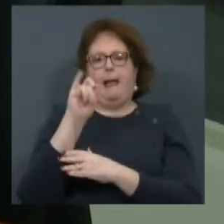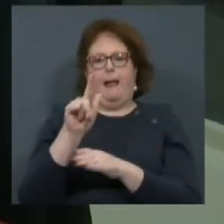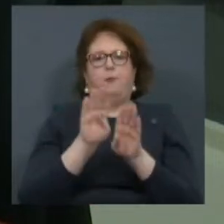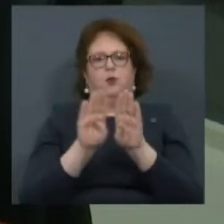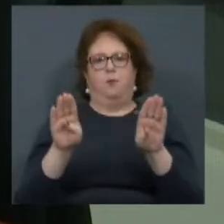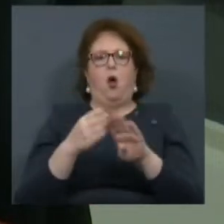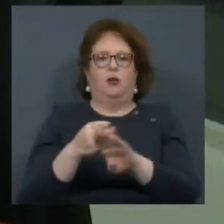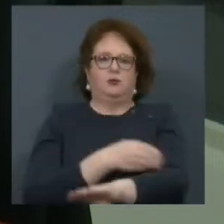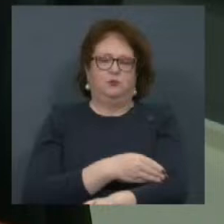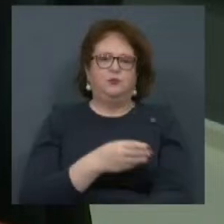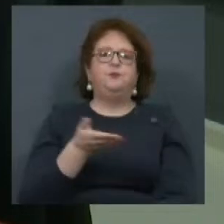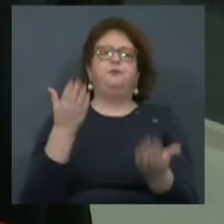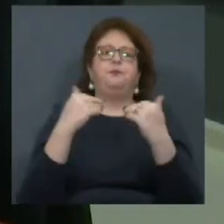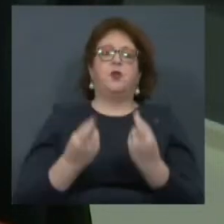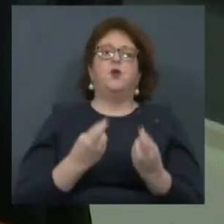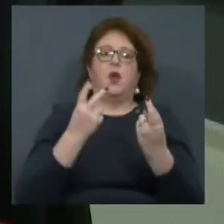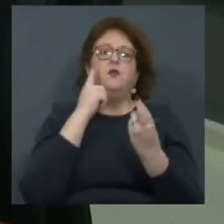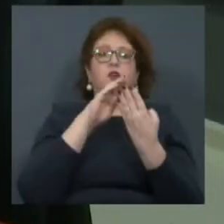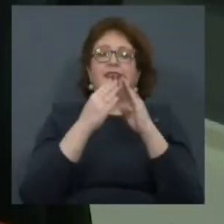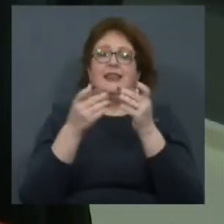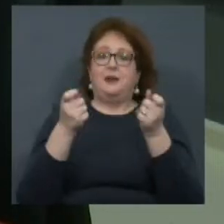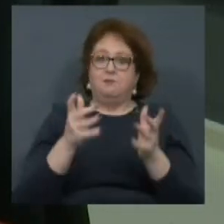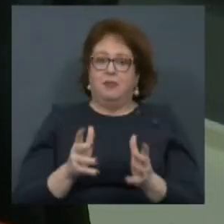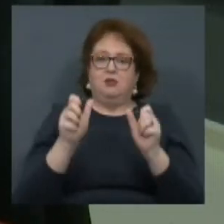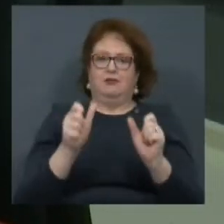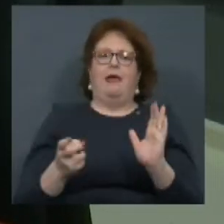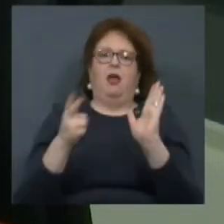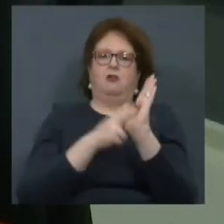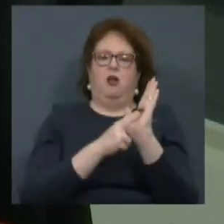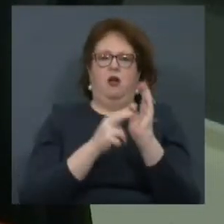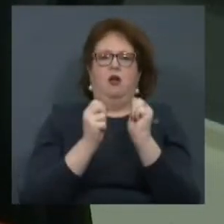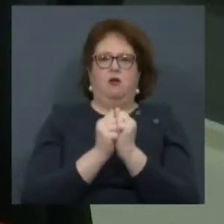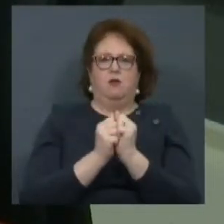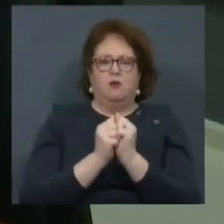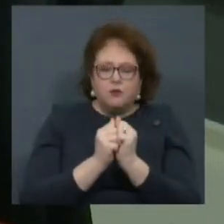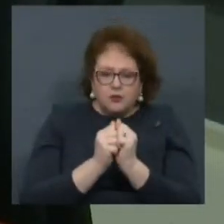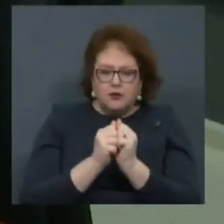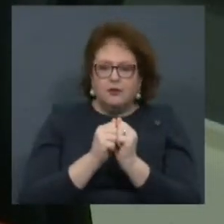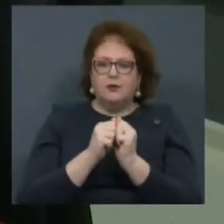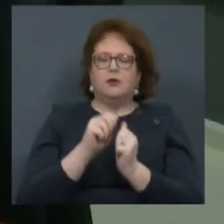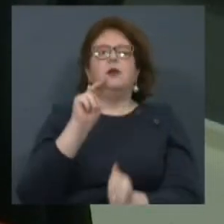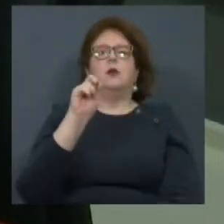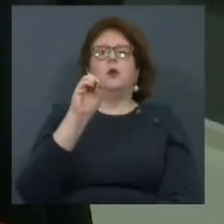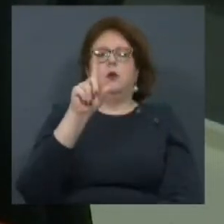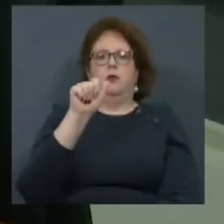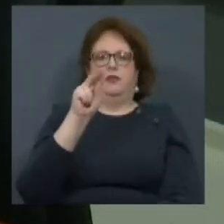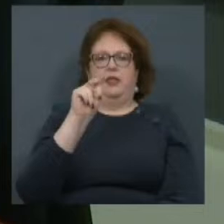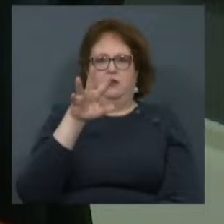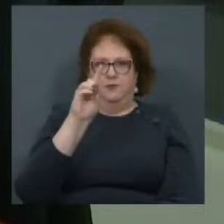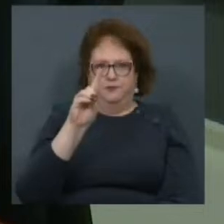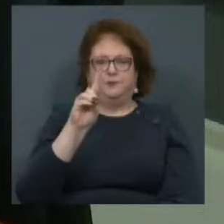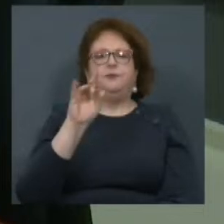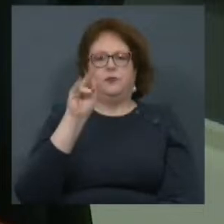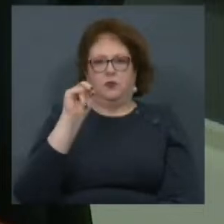A resolution to authorize the city manager to enter into a contract with Nolan Construction Incorporated in an amount not to exceed